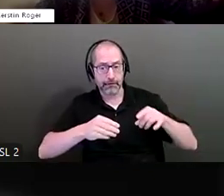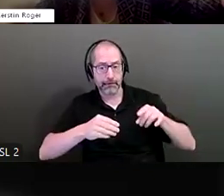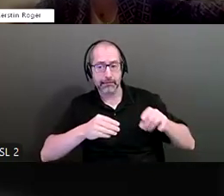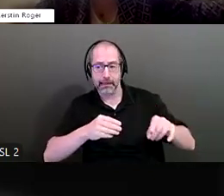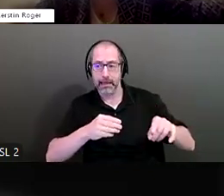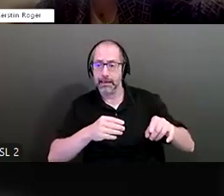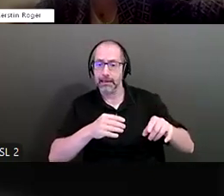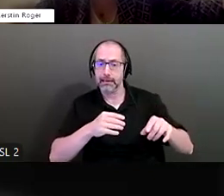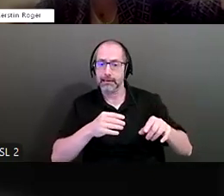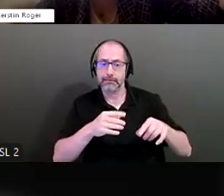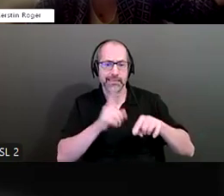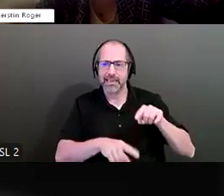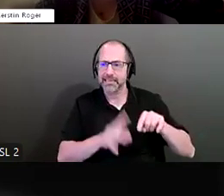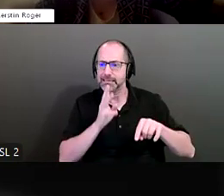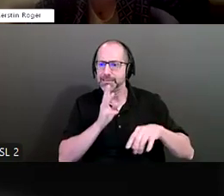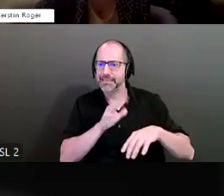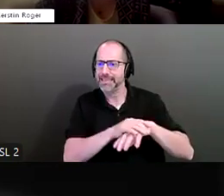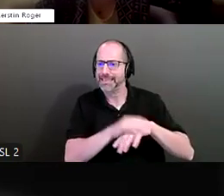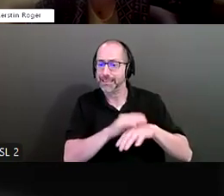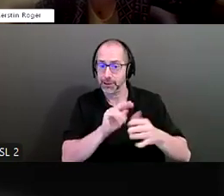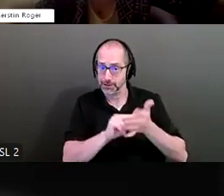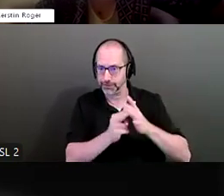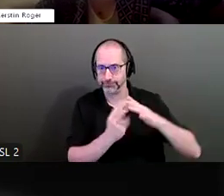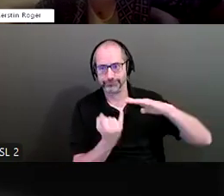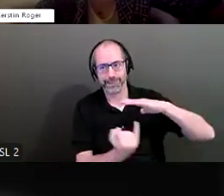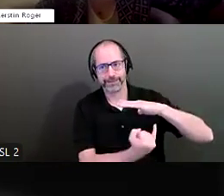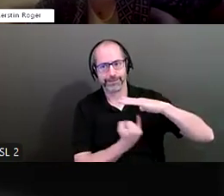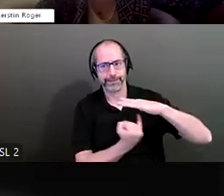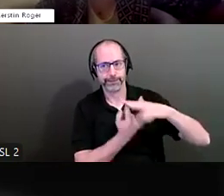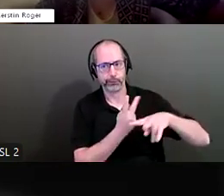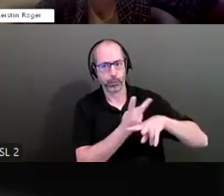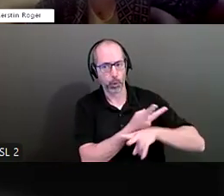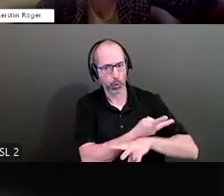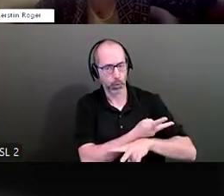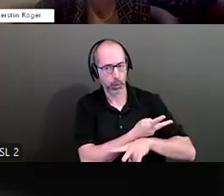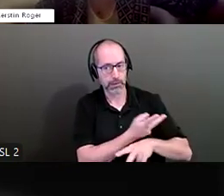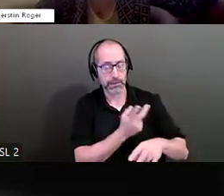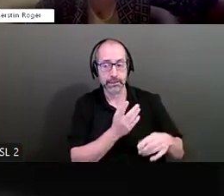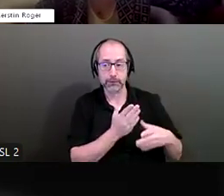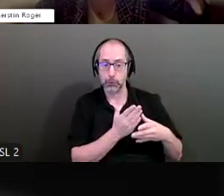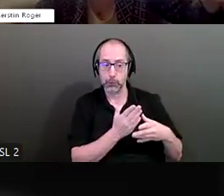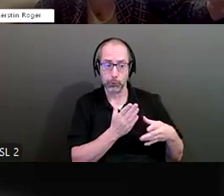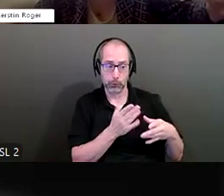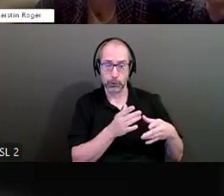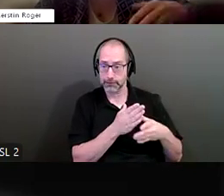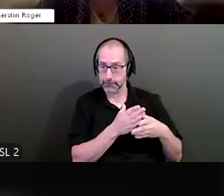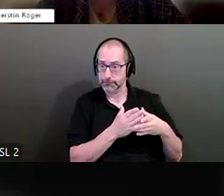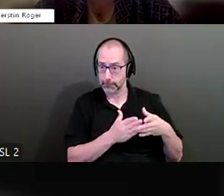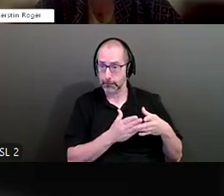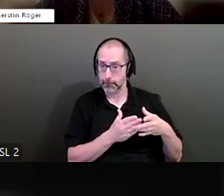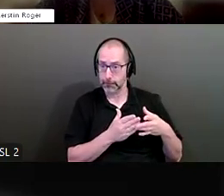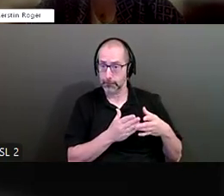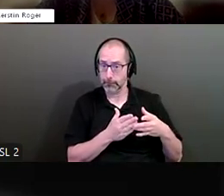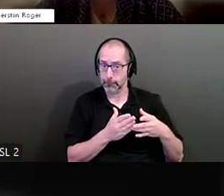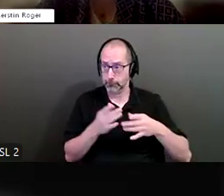English around social isolation. When you look at some of the factors that we presented, many of them apply to this